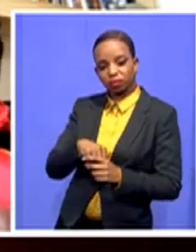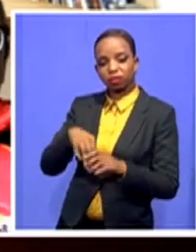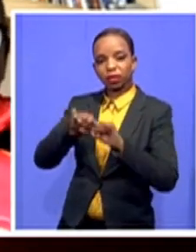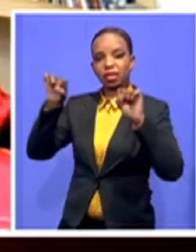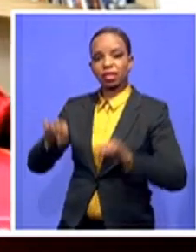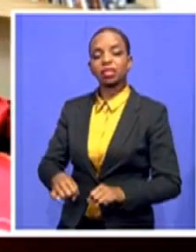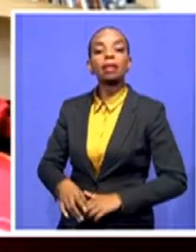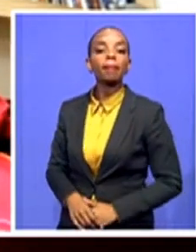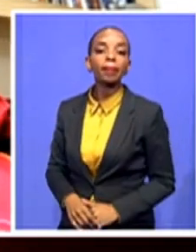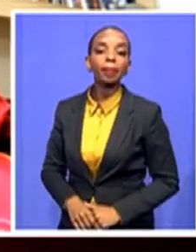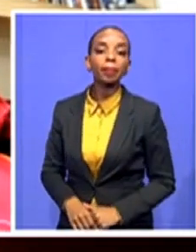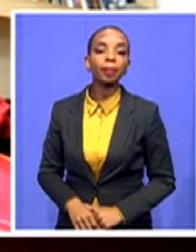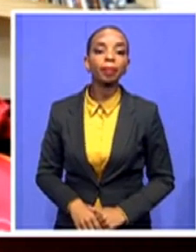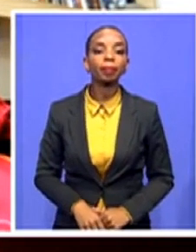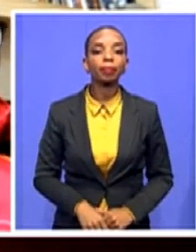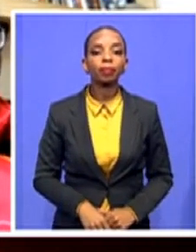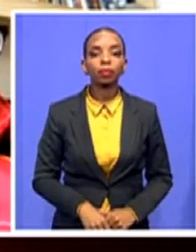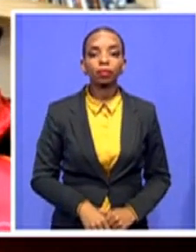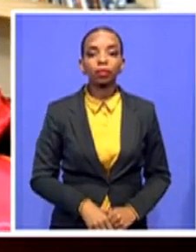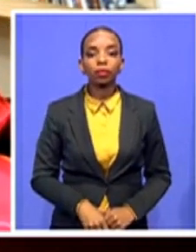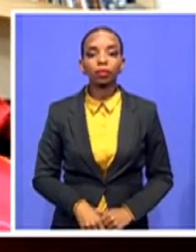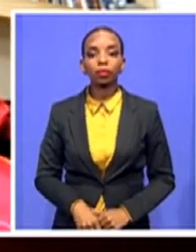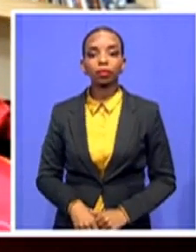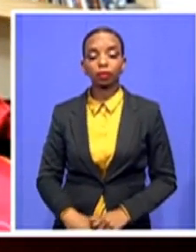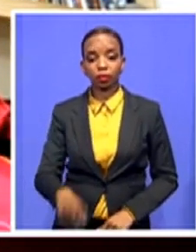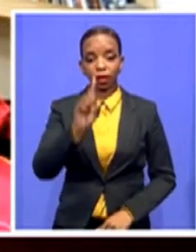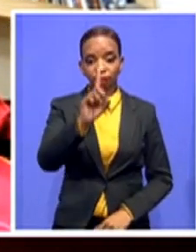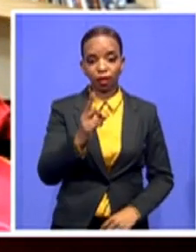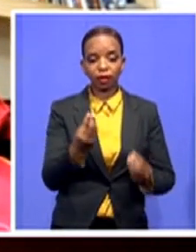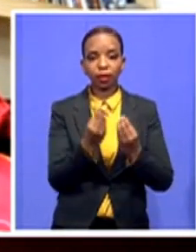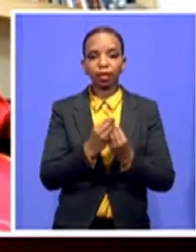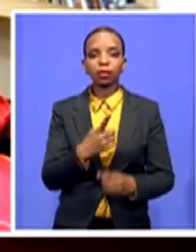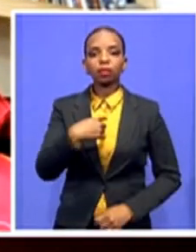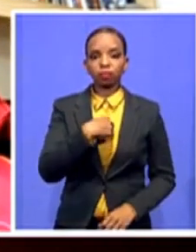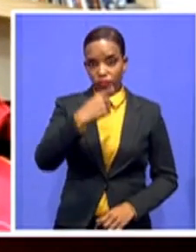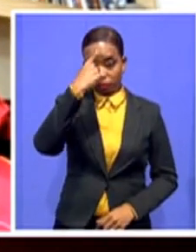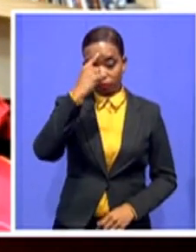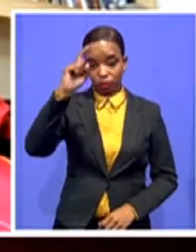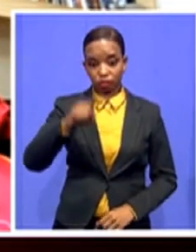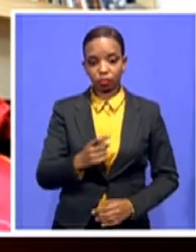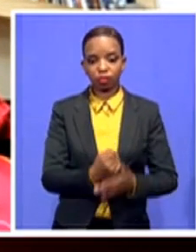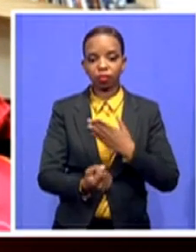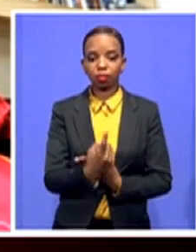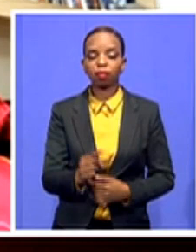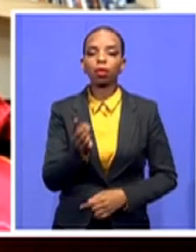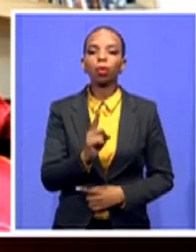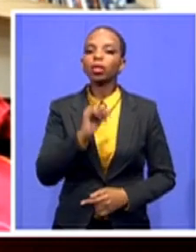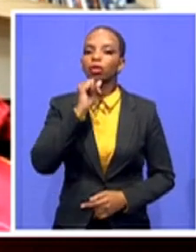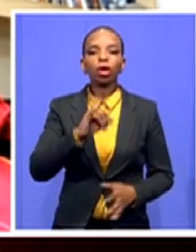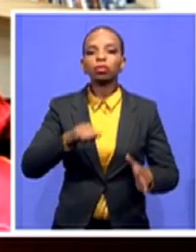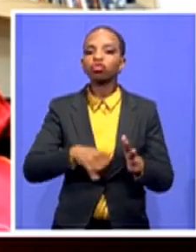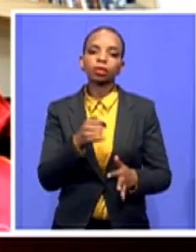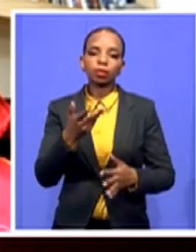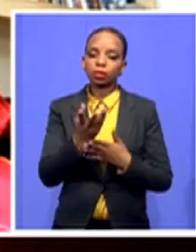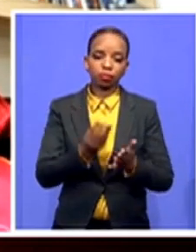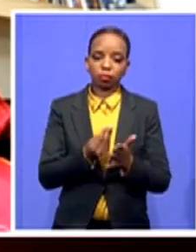The first thing we think we should happen is not just a reorganization of the economy all together to put at the center